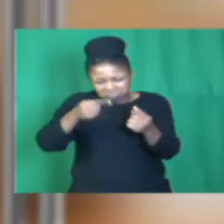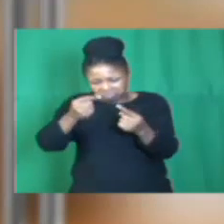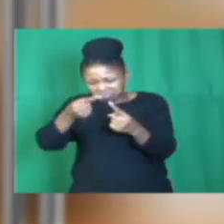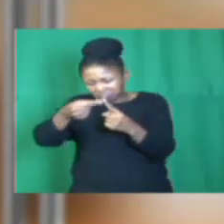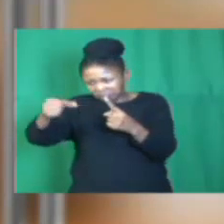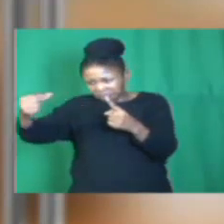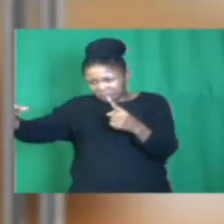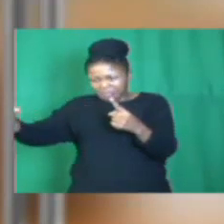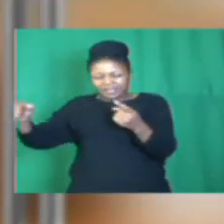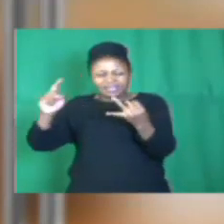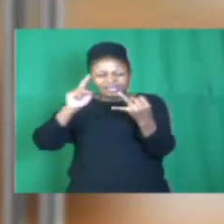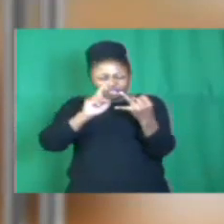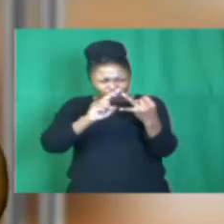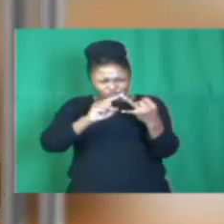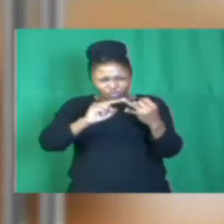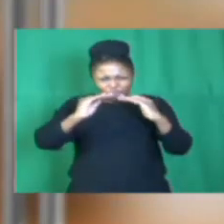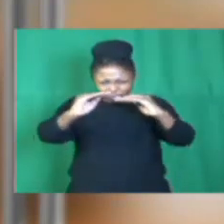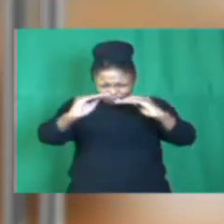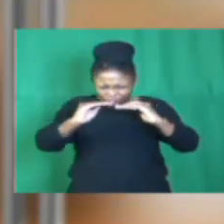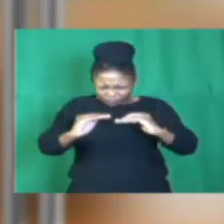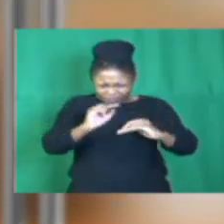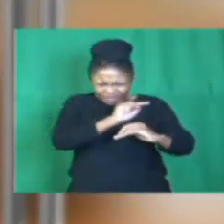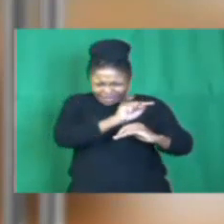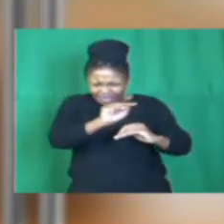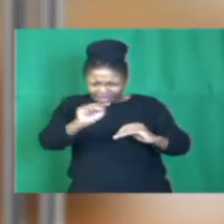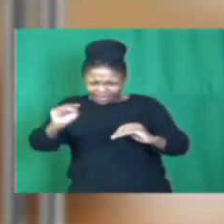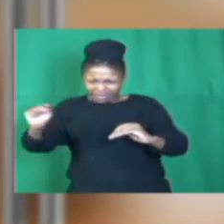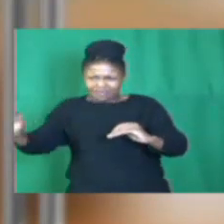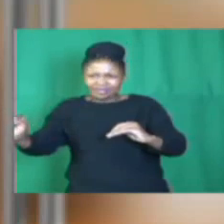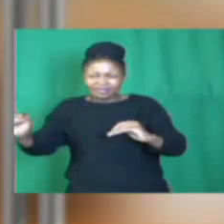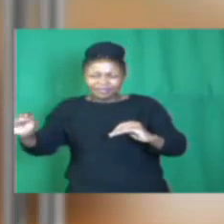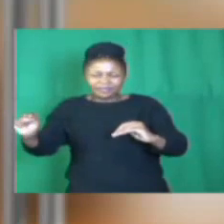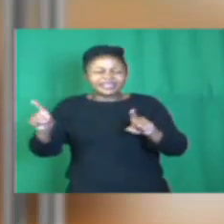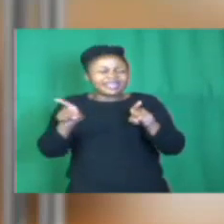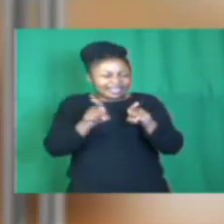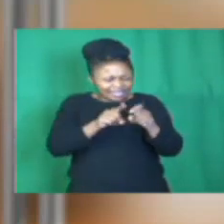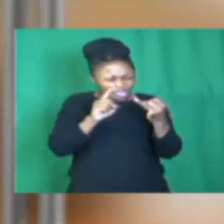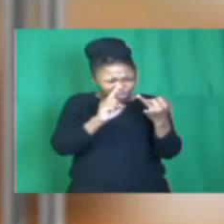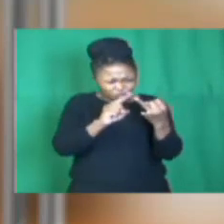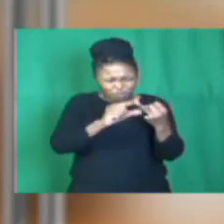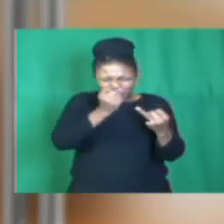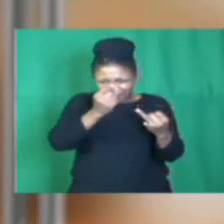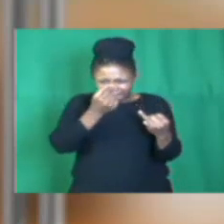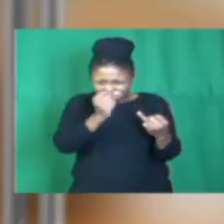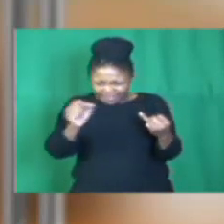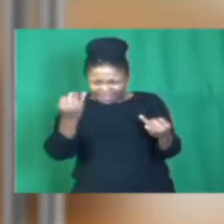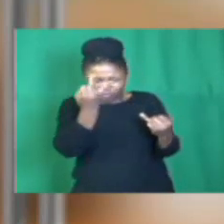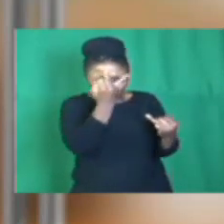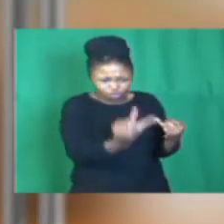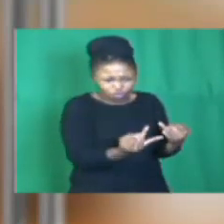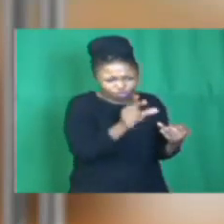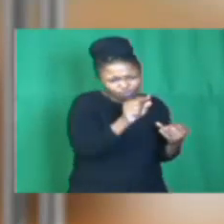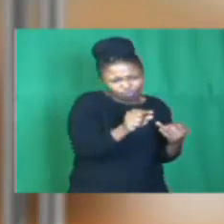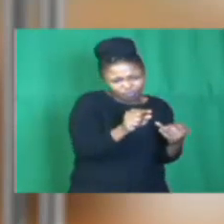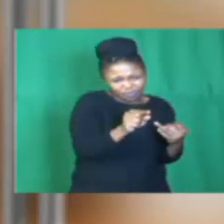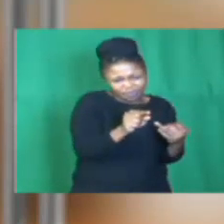response, you place it on the second line after having marked it Roman figure number 2. Because there